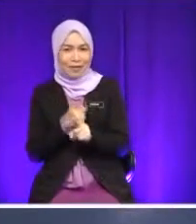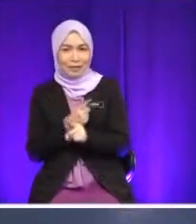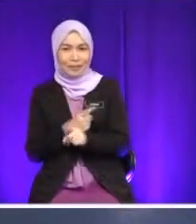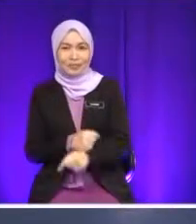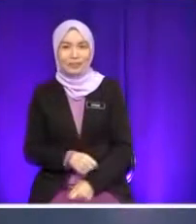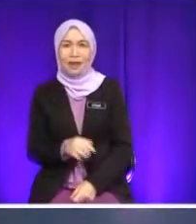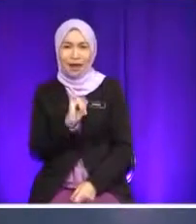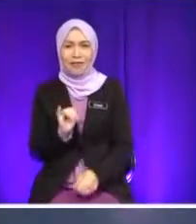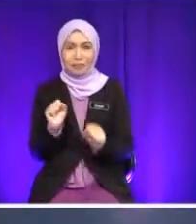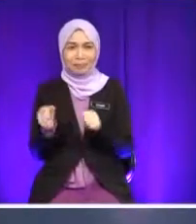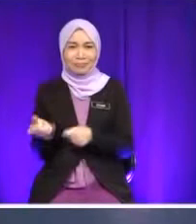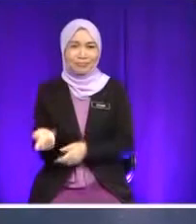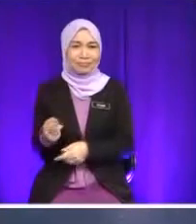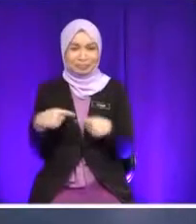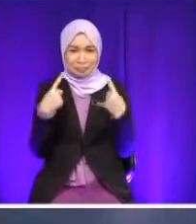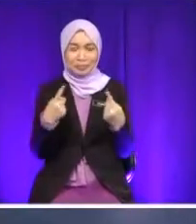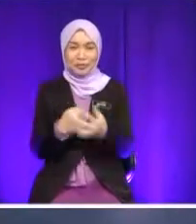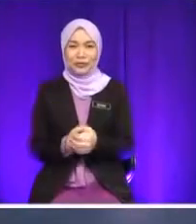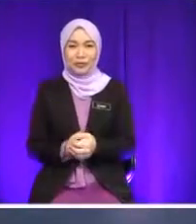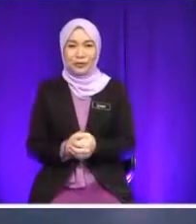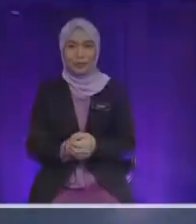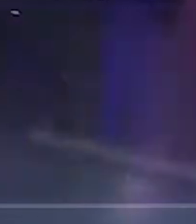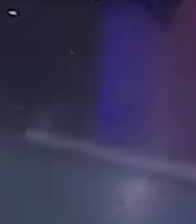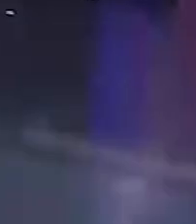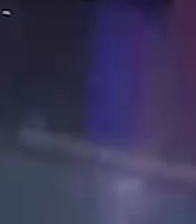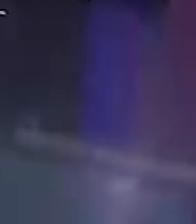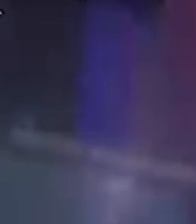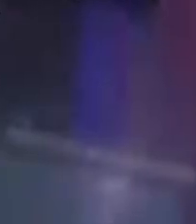Let's go with Plan B, okay? Plan B. Wait. Plan B. Wait.